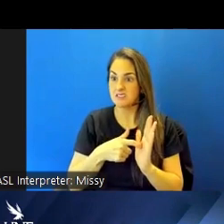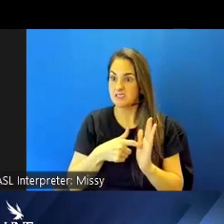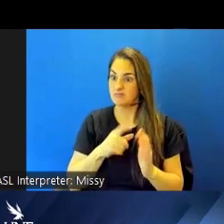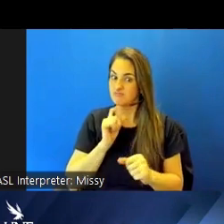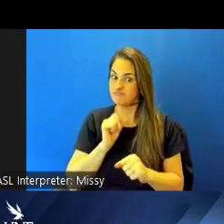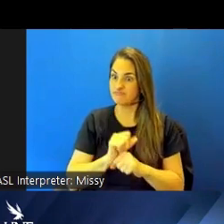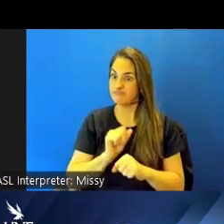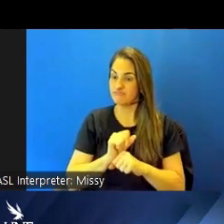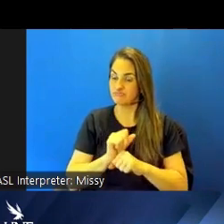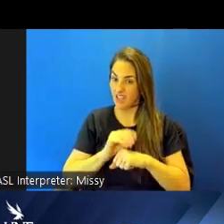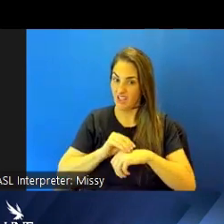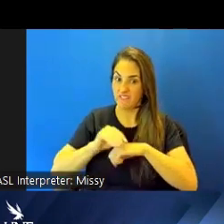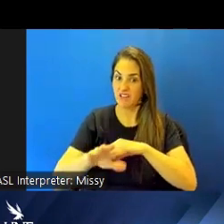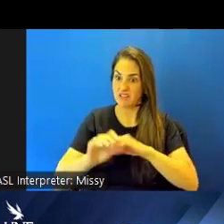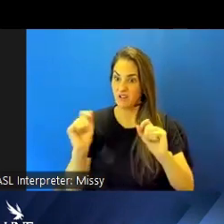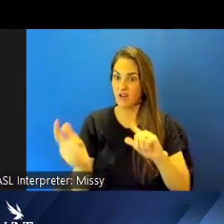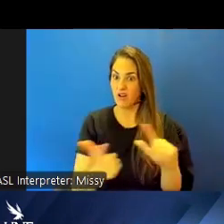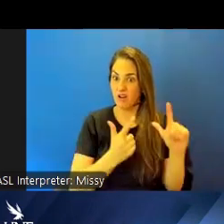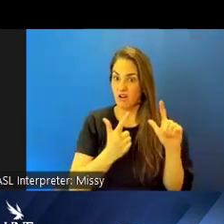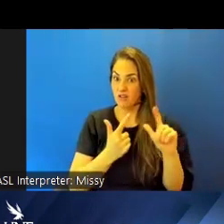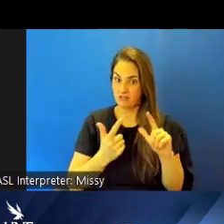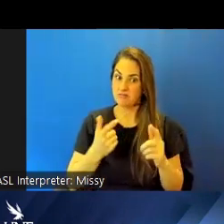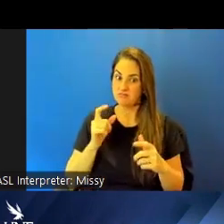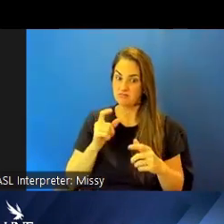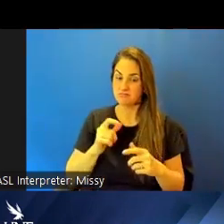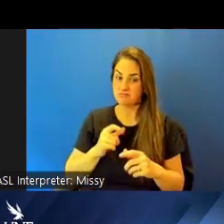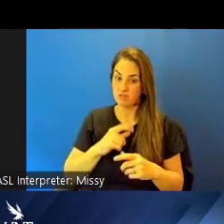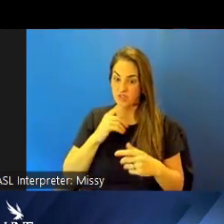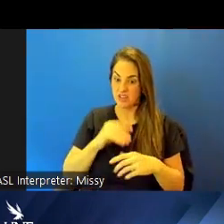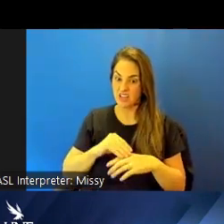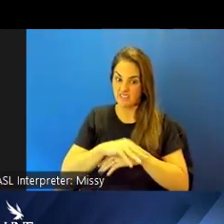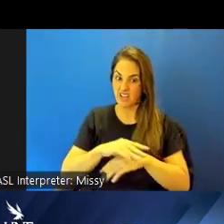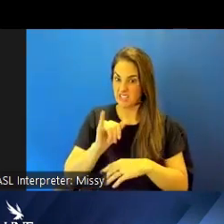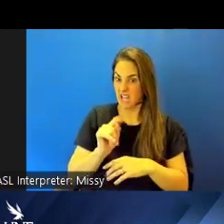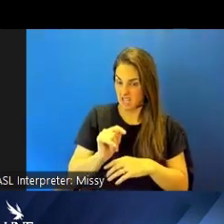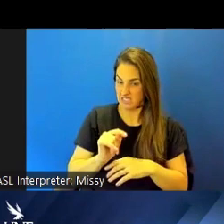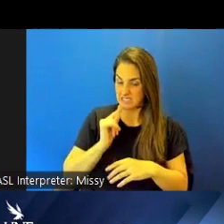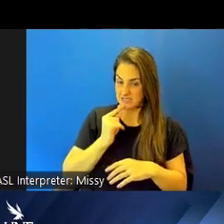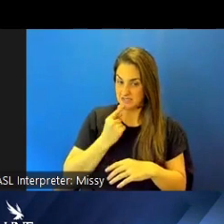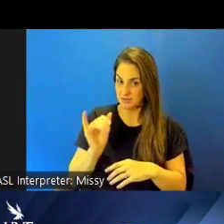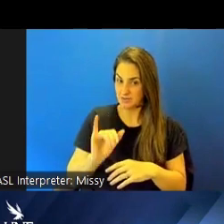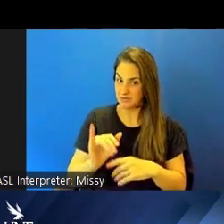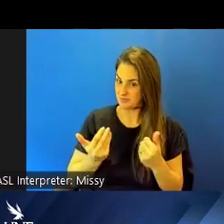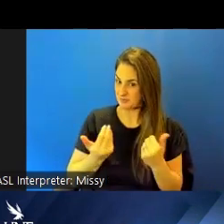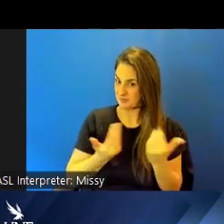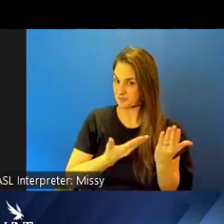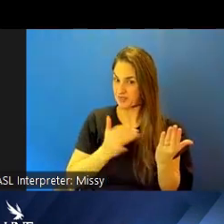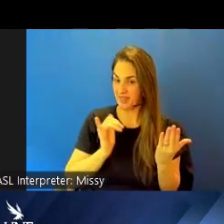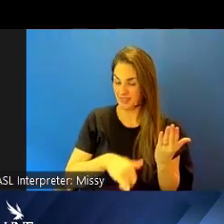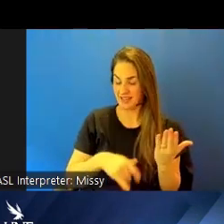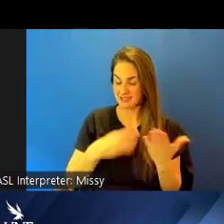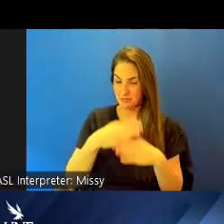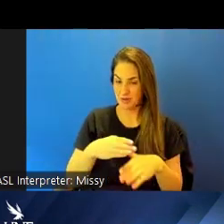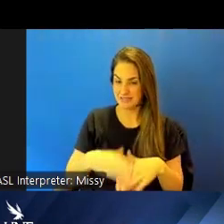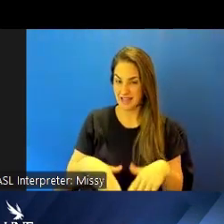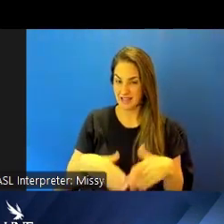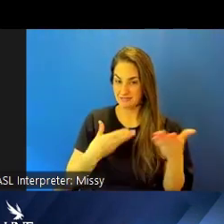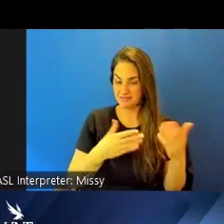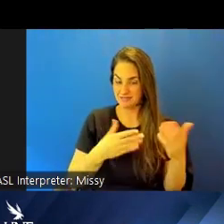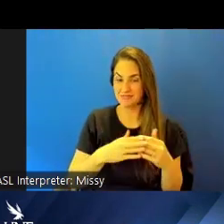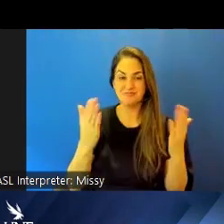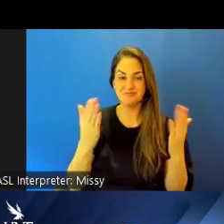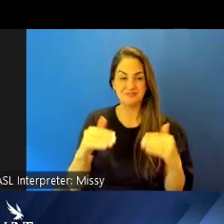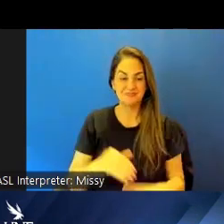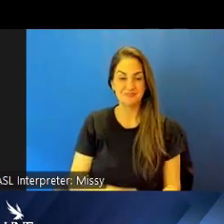implications on IT departments too. So there you have it. That's our breakdown. We can go to the